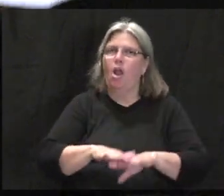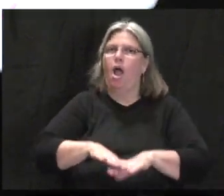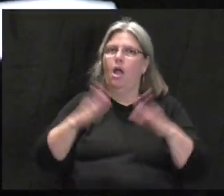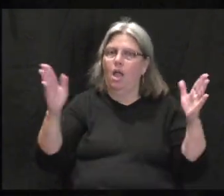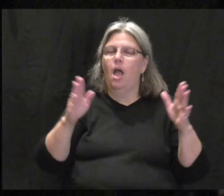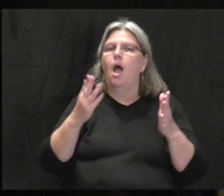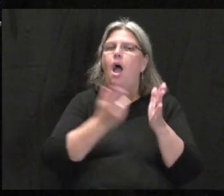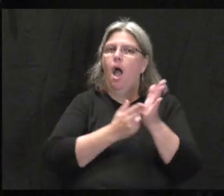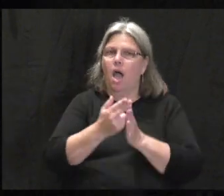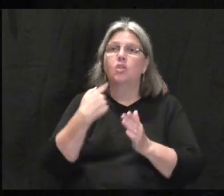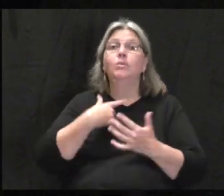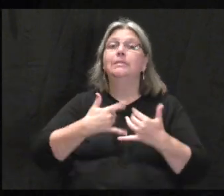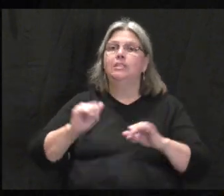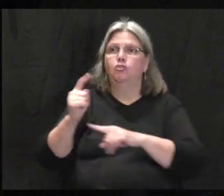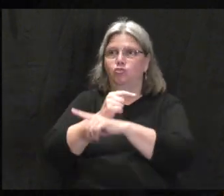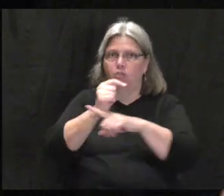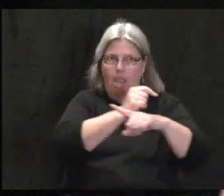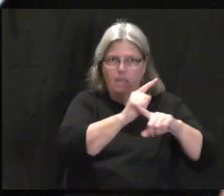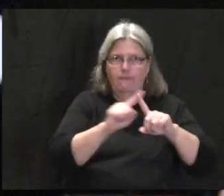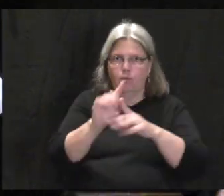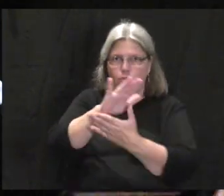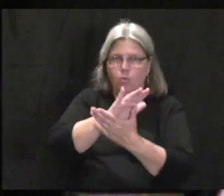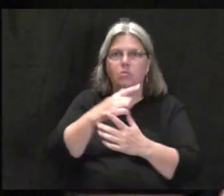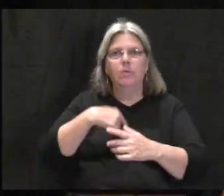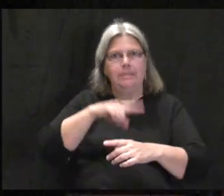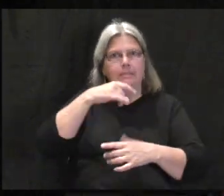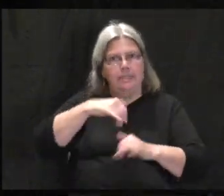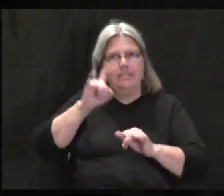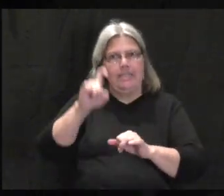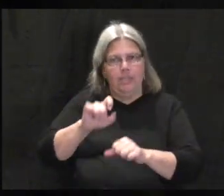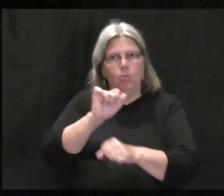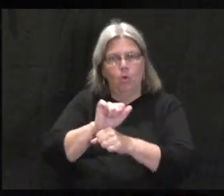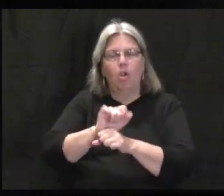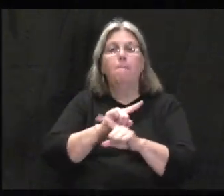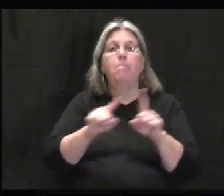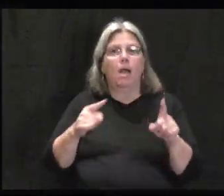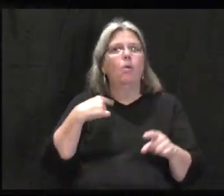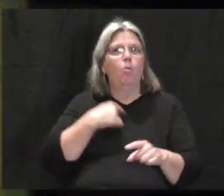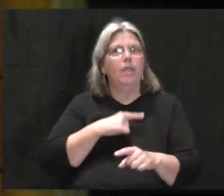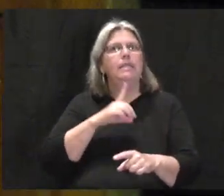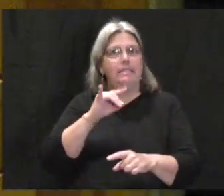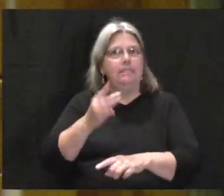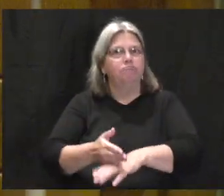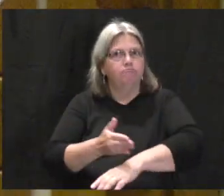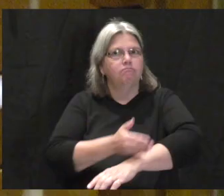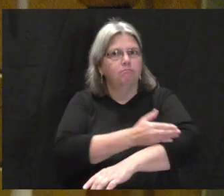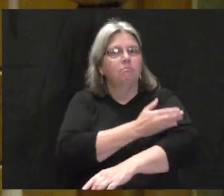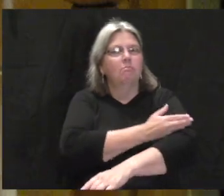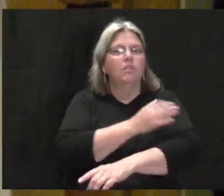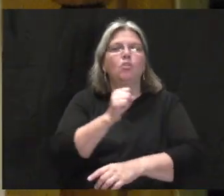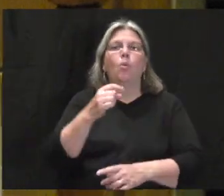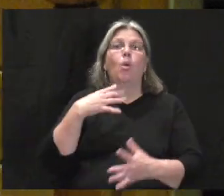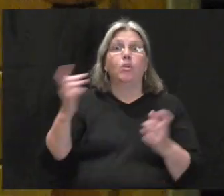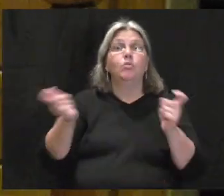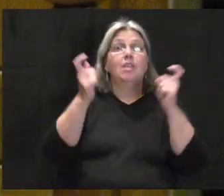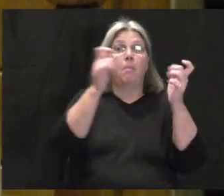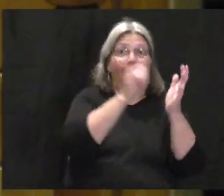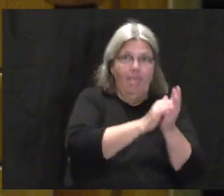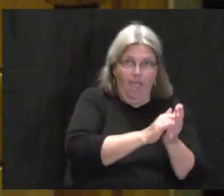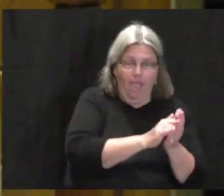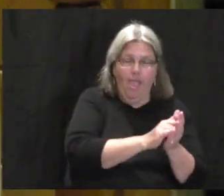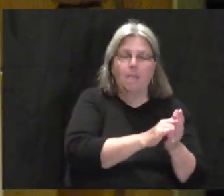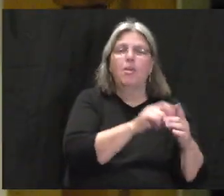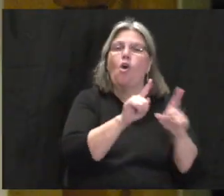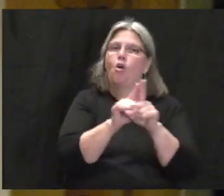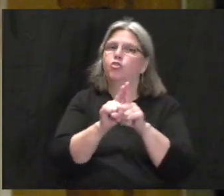trained, so we still have some work to do, but we know we've made progress, and so we want to celebrate that progress, but we also want to be real sure